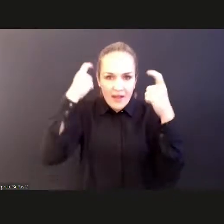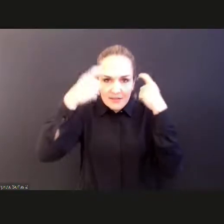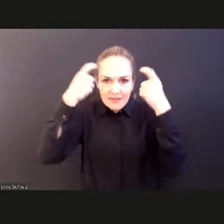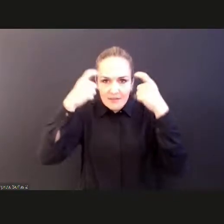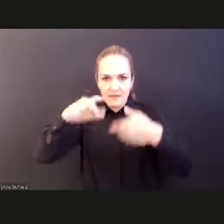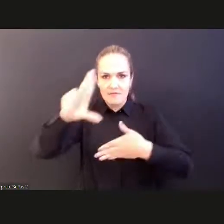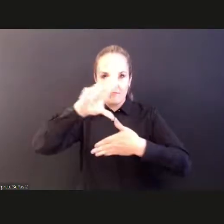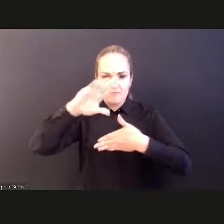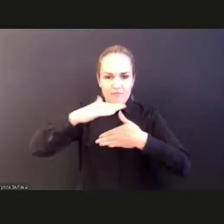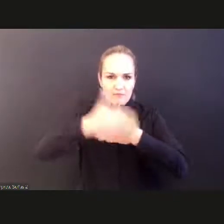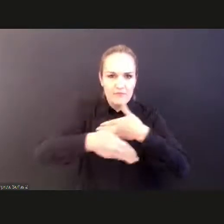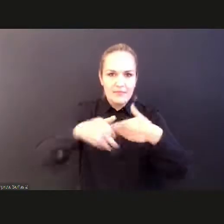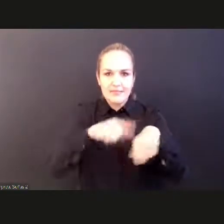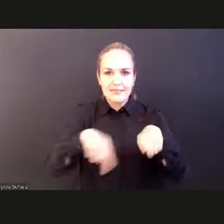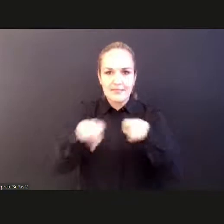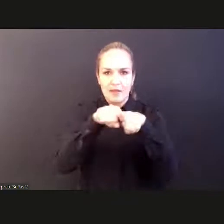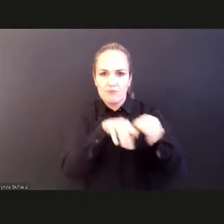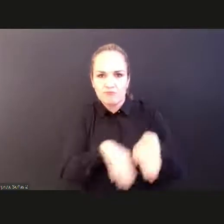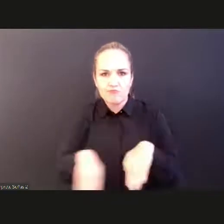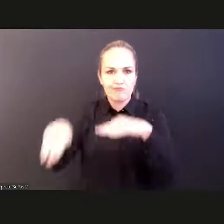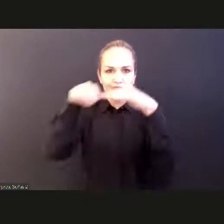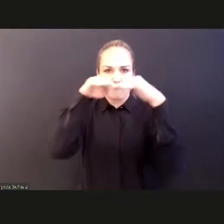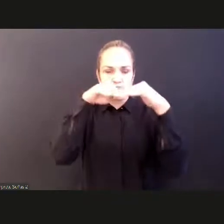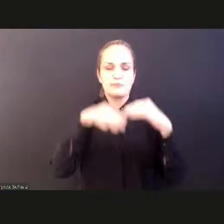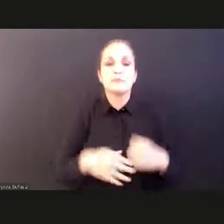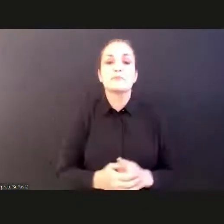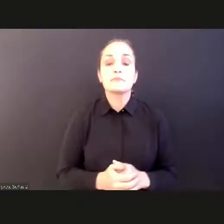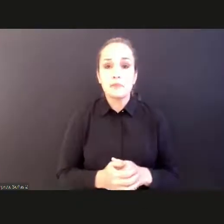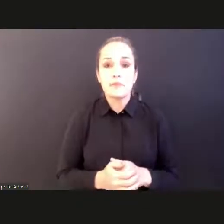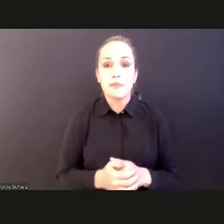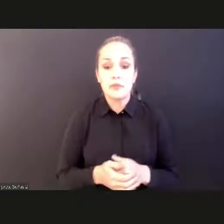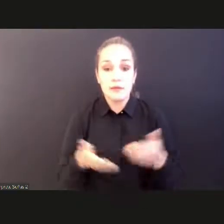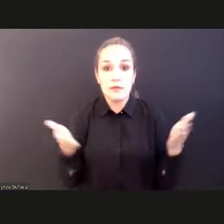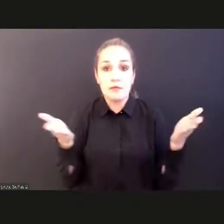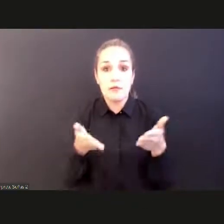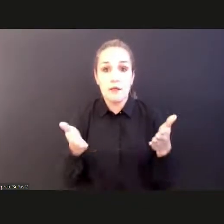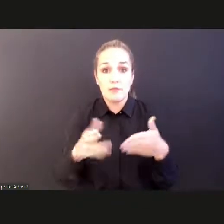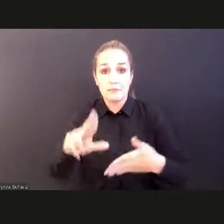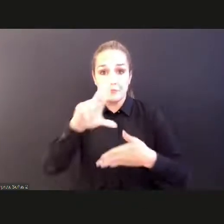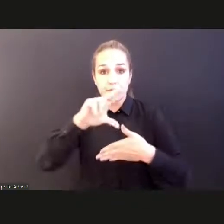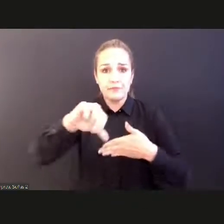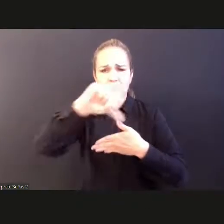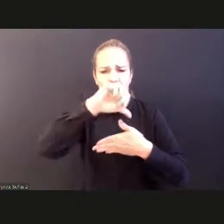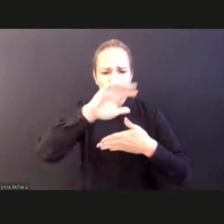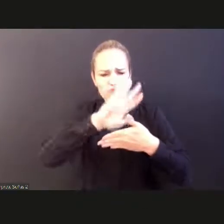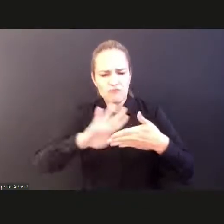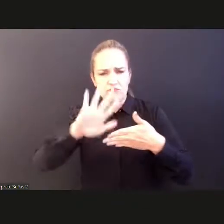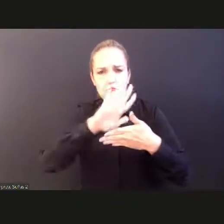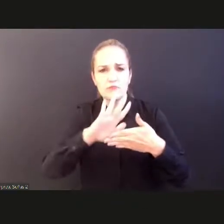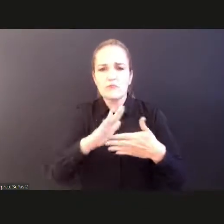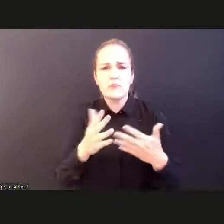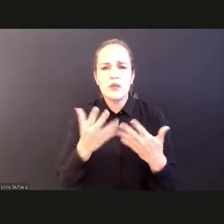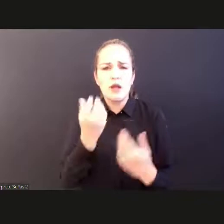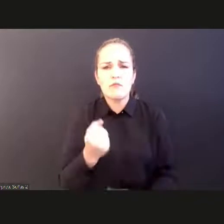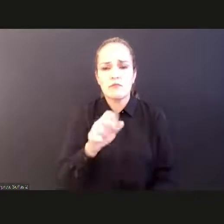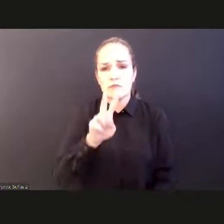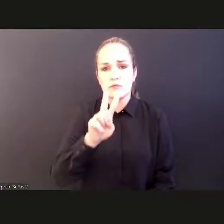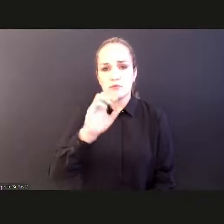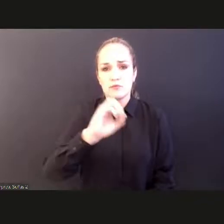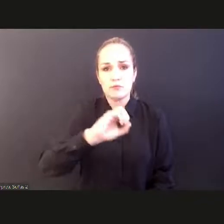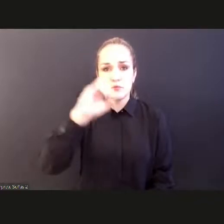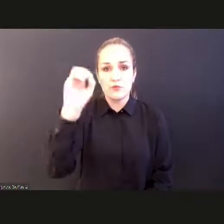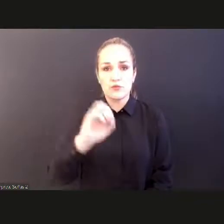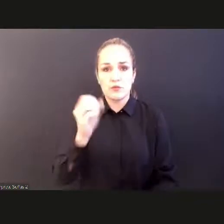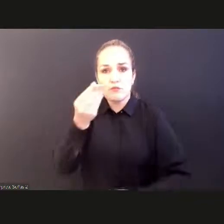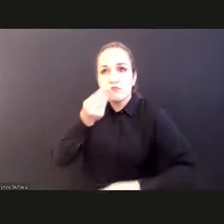Today, the region represents only 2% of the world export of